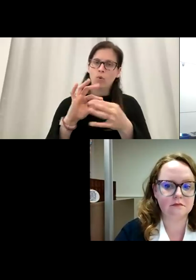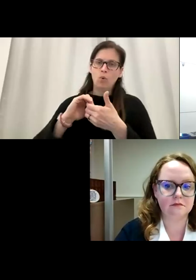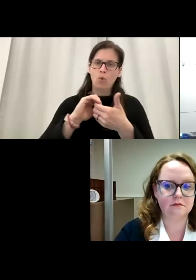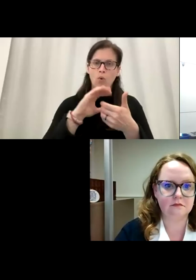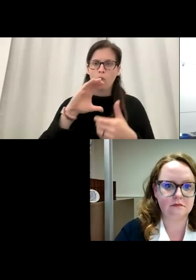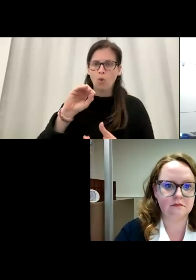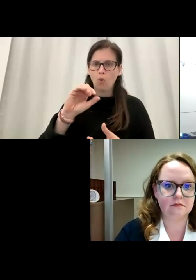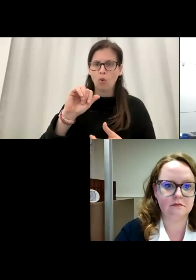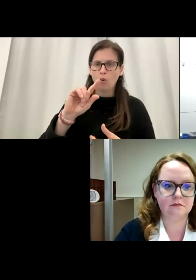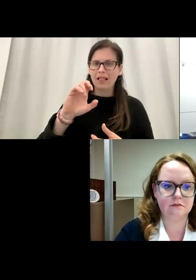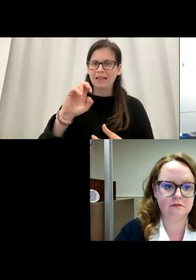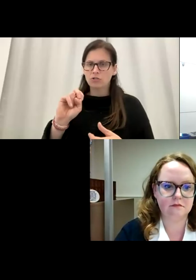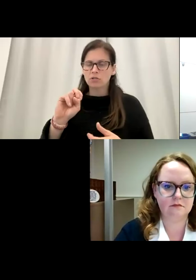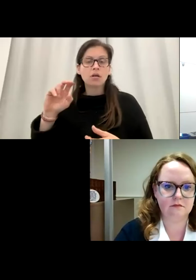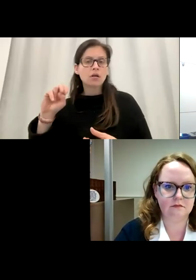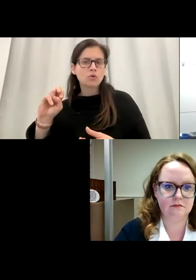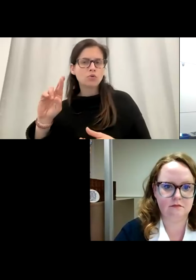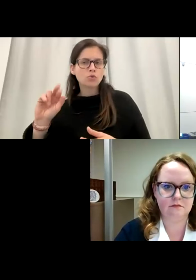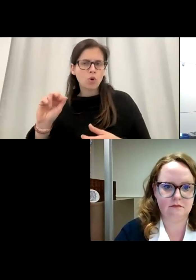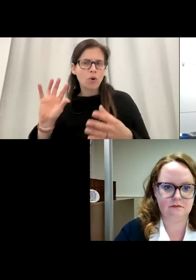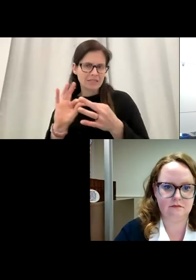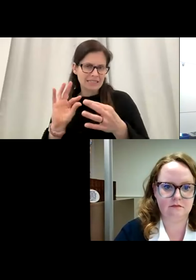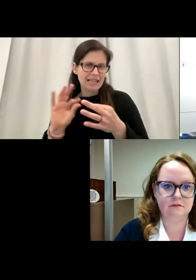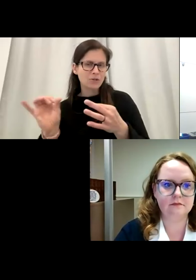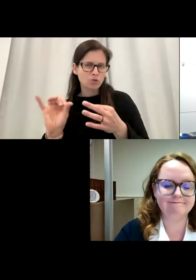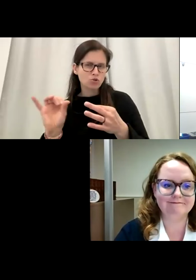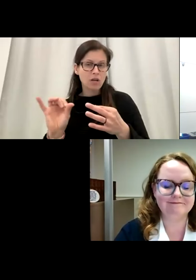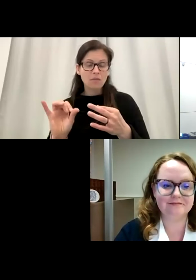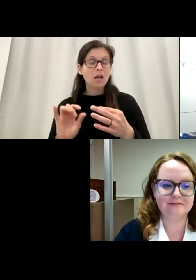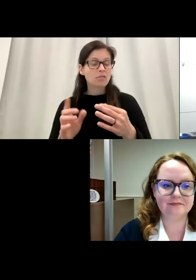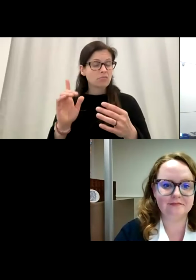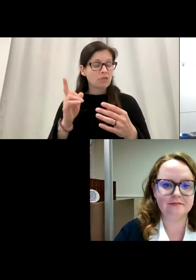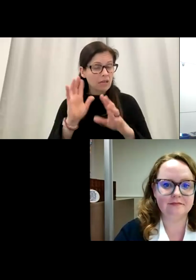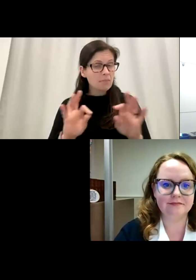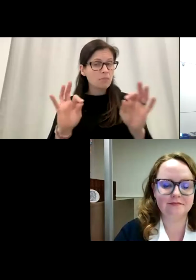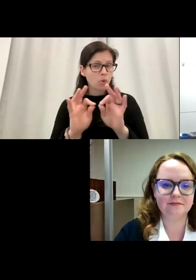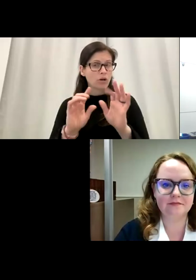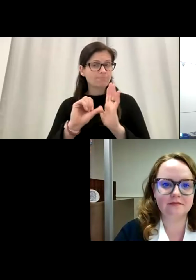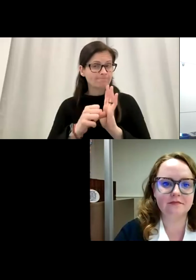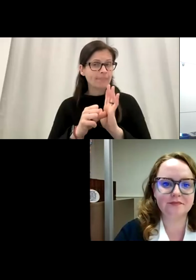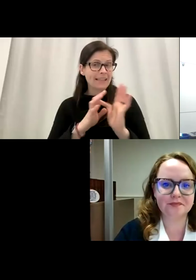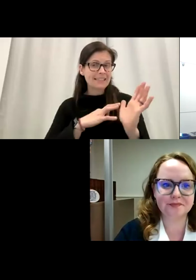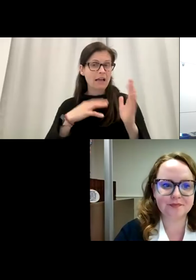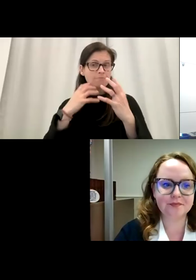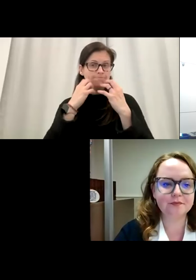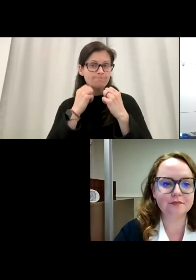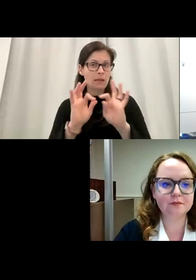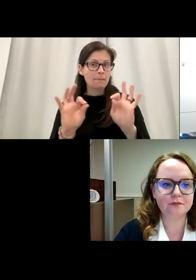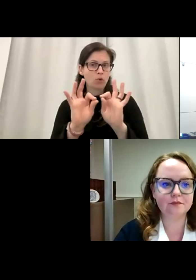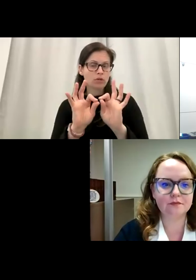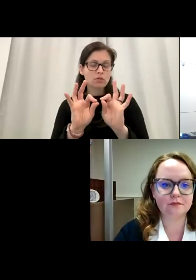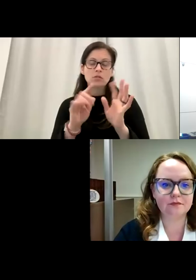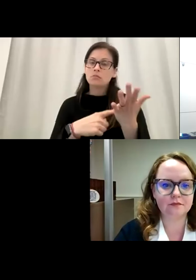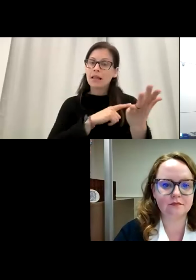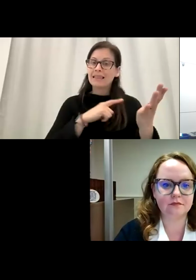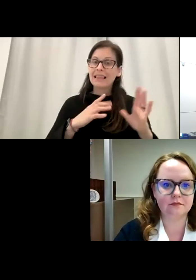Nora alluded to this earlier in her presentation, but never underestimate the value of staff. So sometimes legislators themselves may not be available or